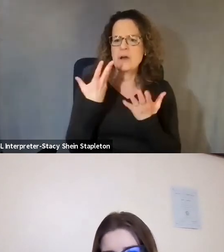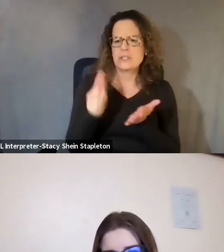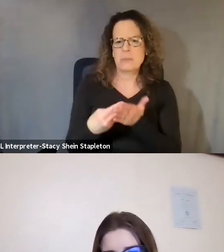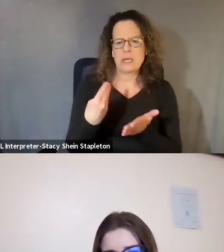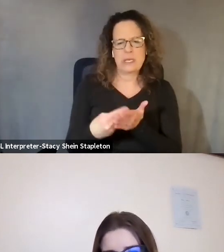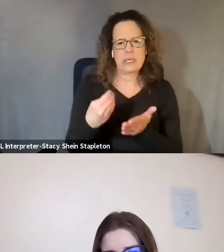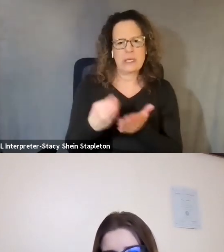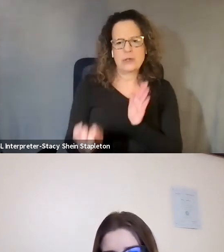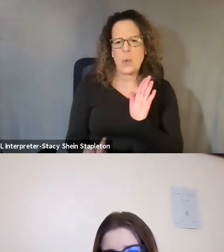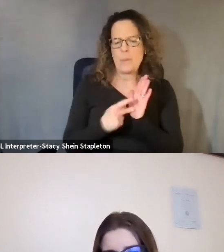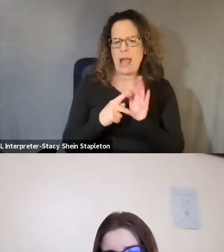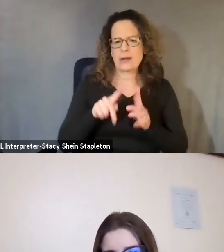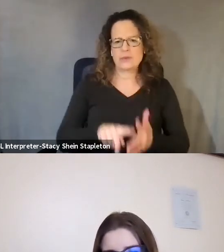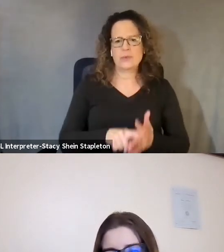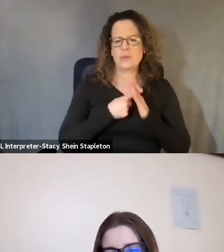dollars.